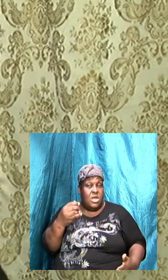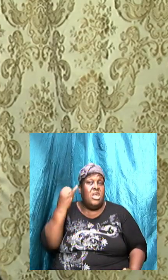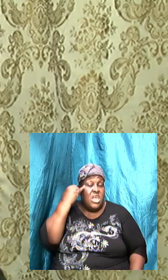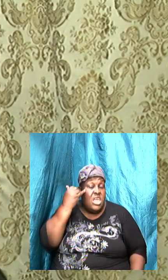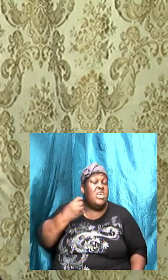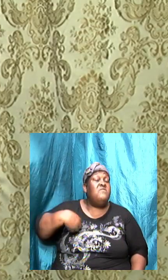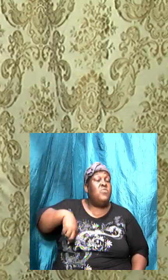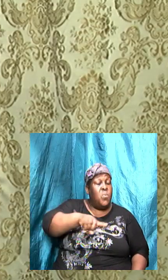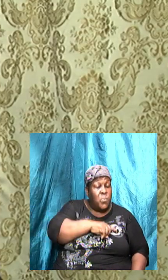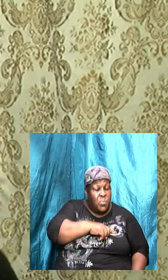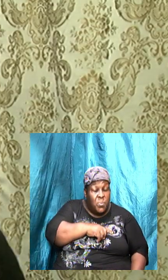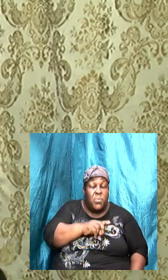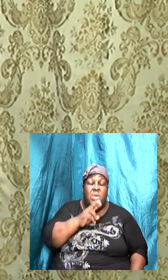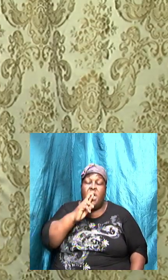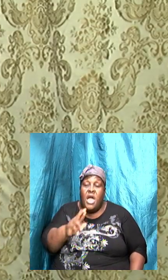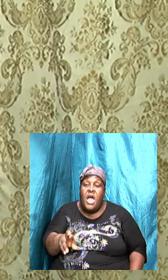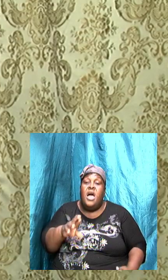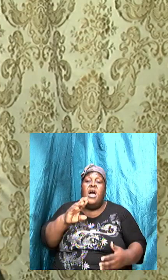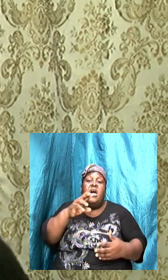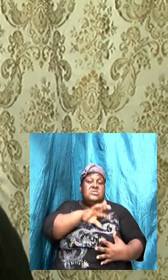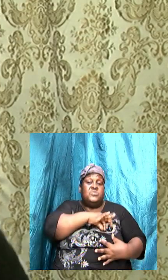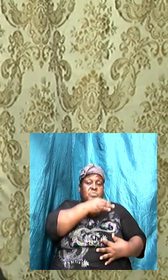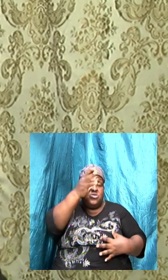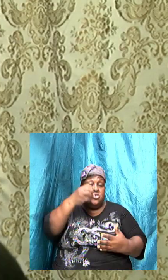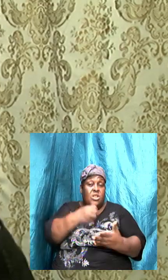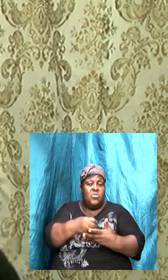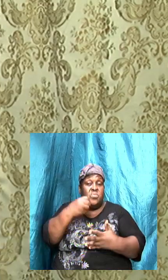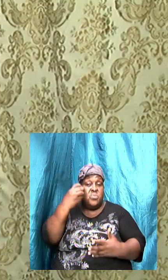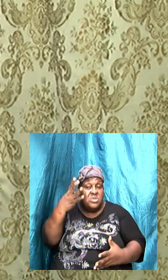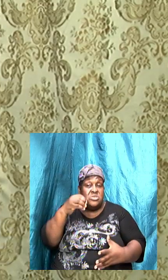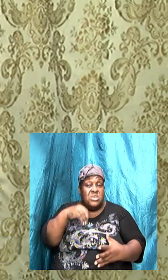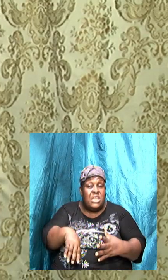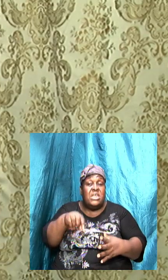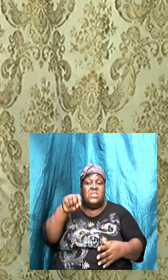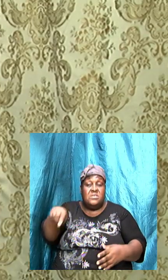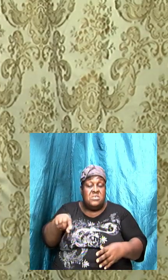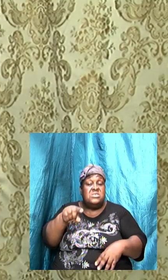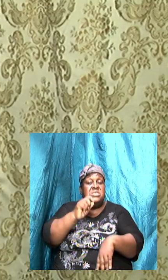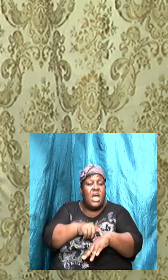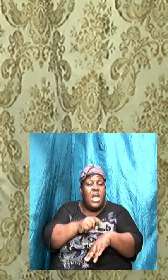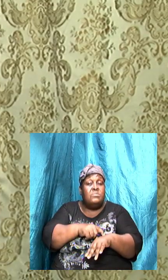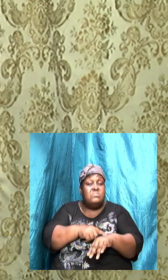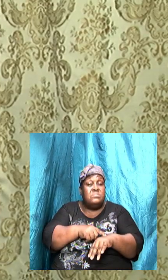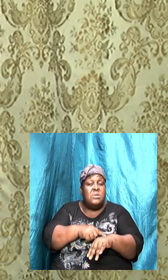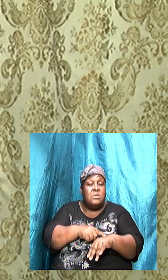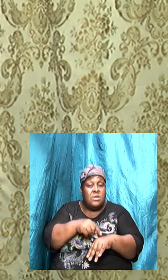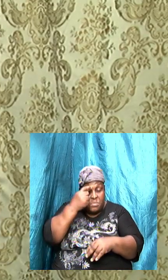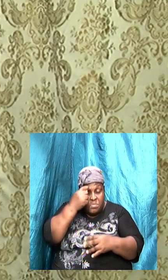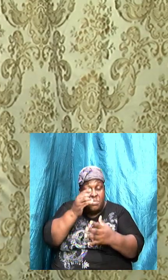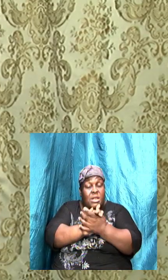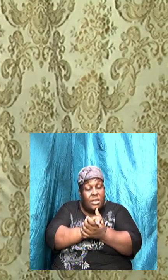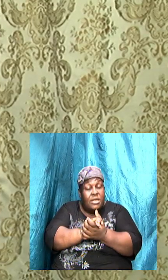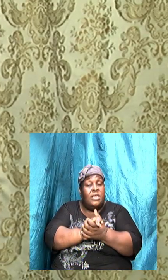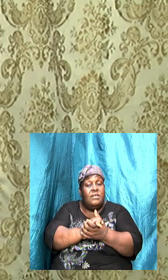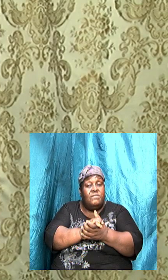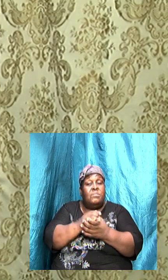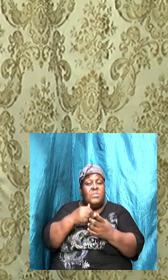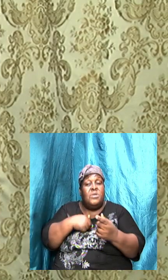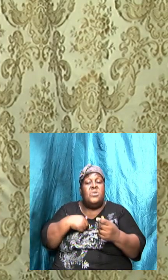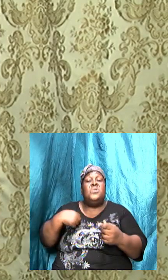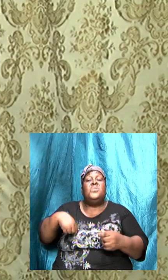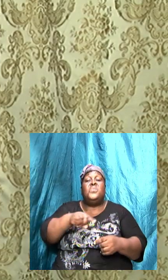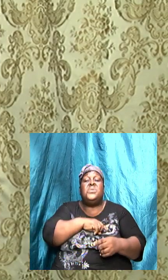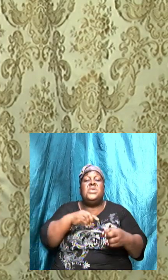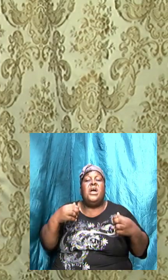we are spiritually rich, in this time especially, believe me, we have it going for